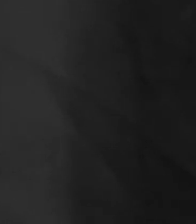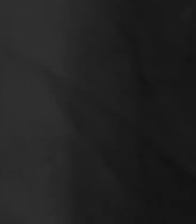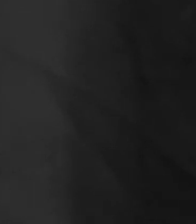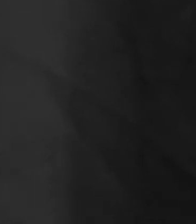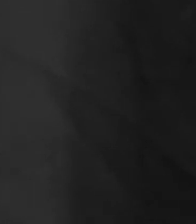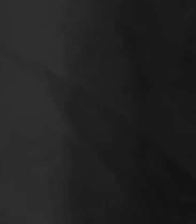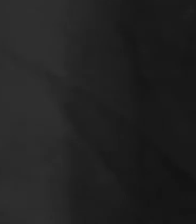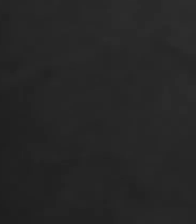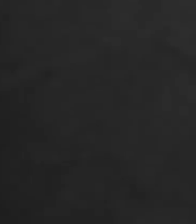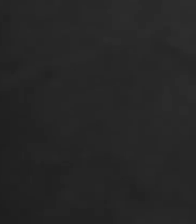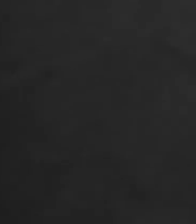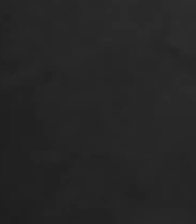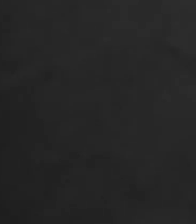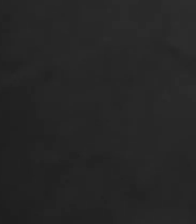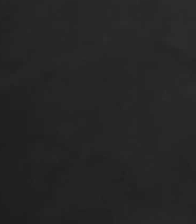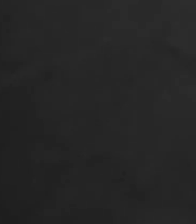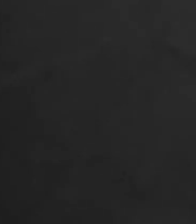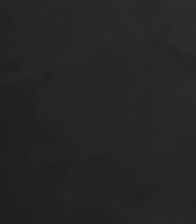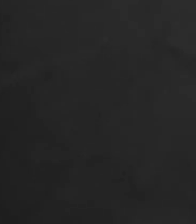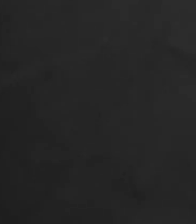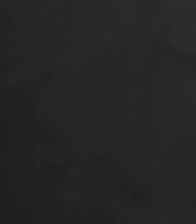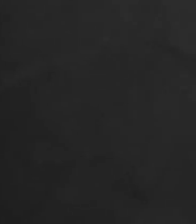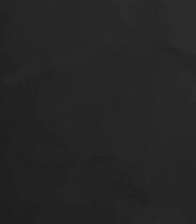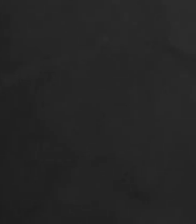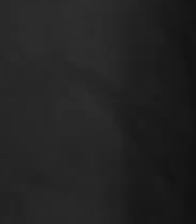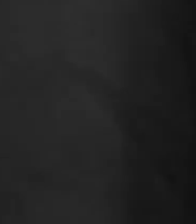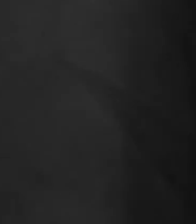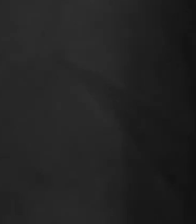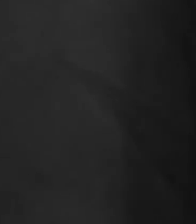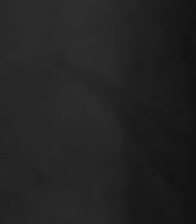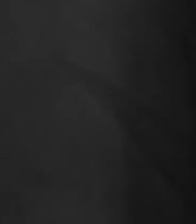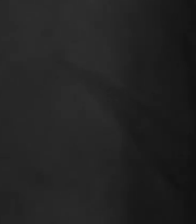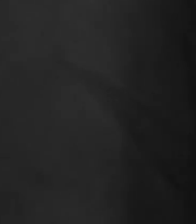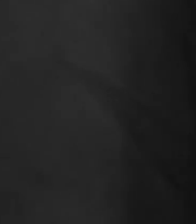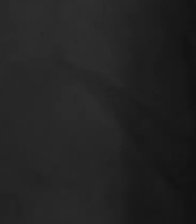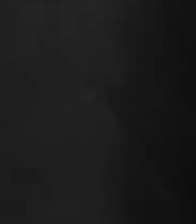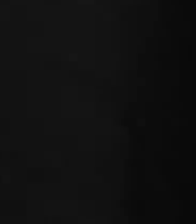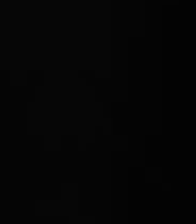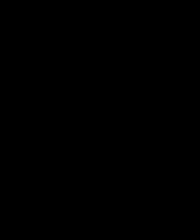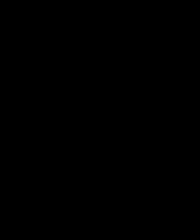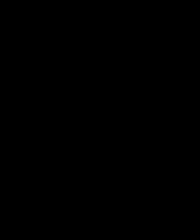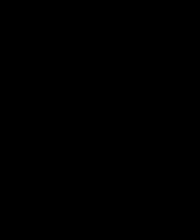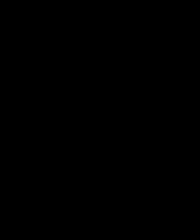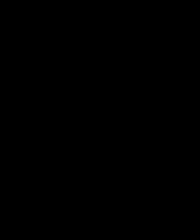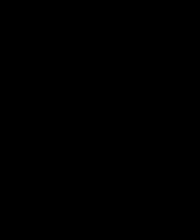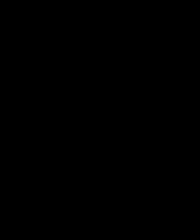you. You said 5 points. That's a little common courtesy would take you a long way.